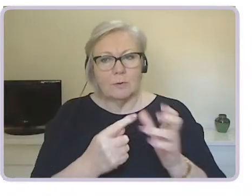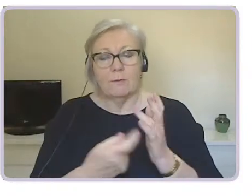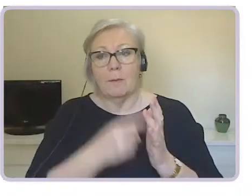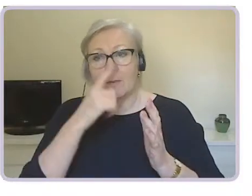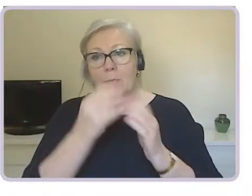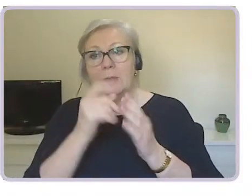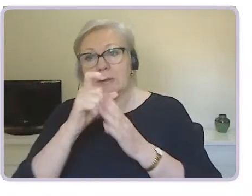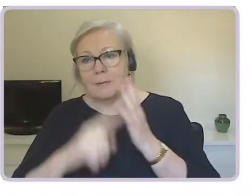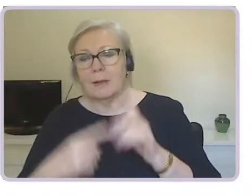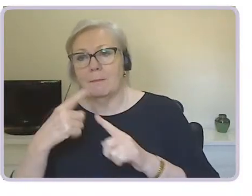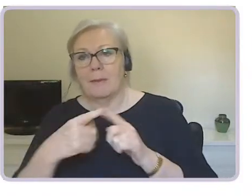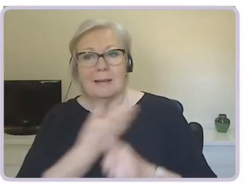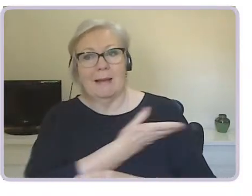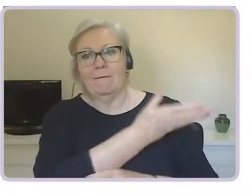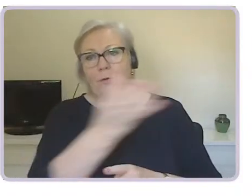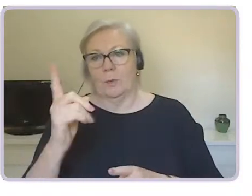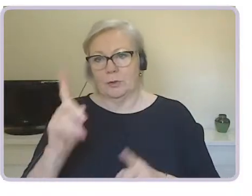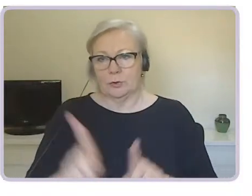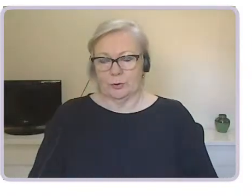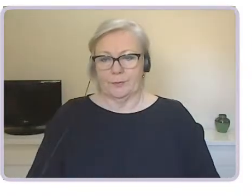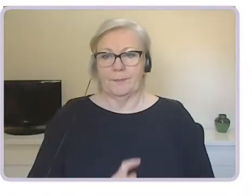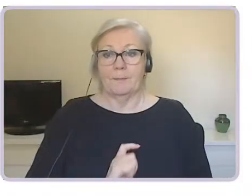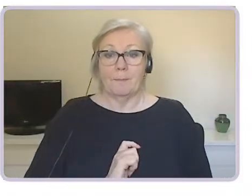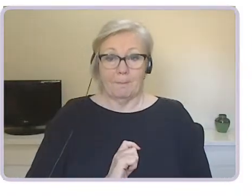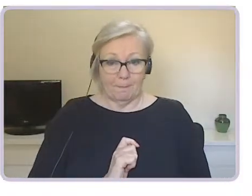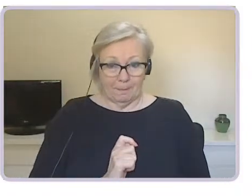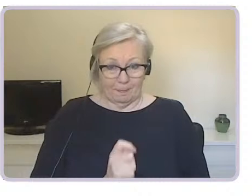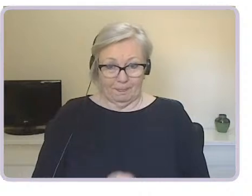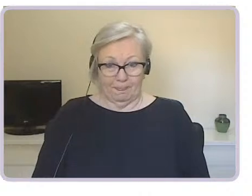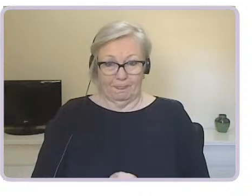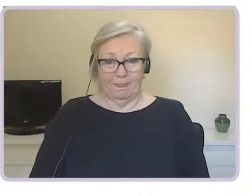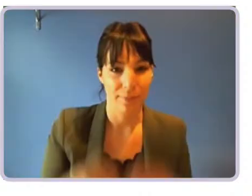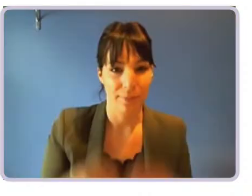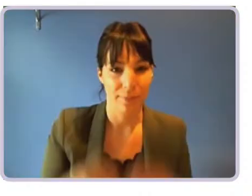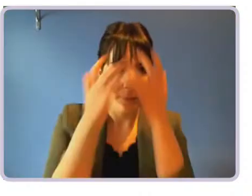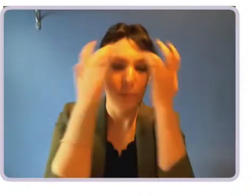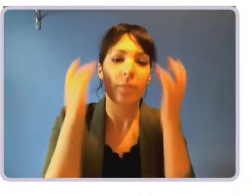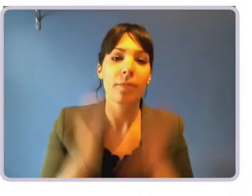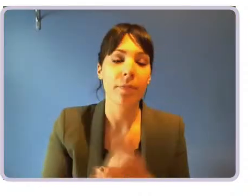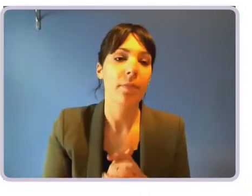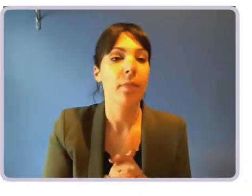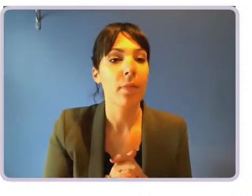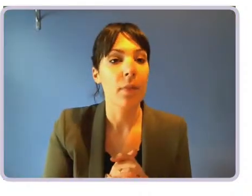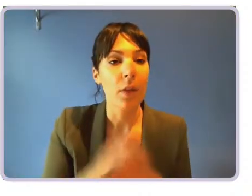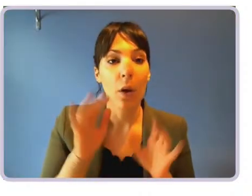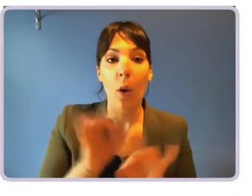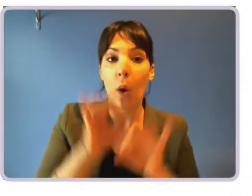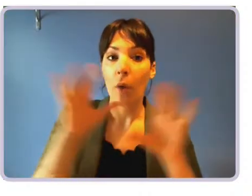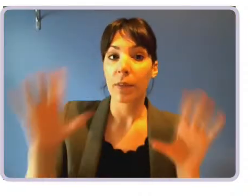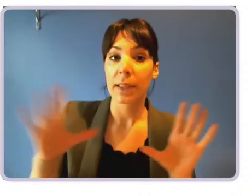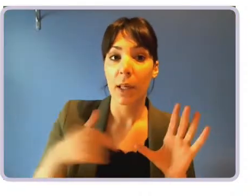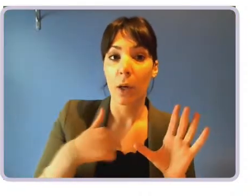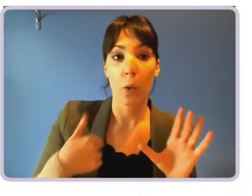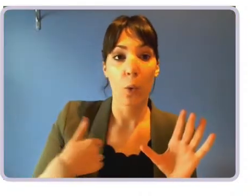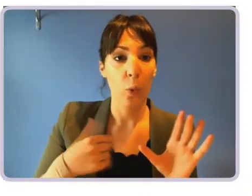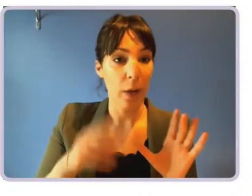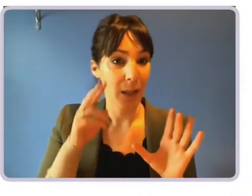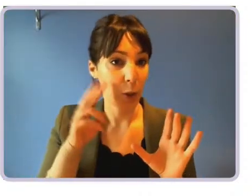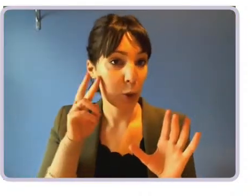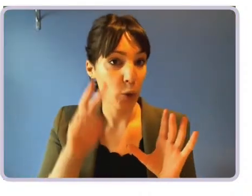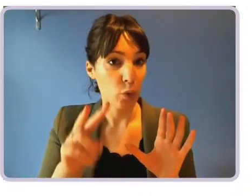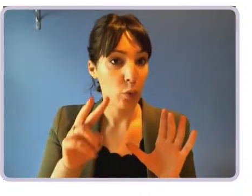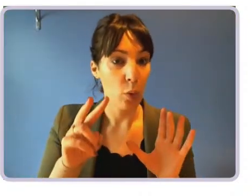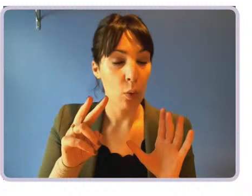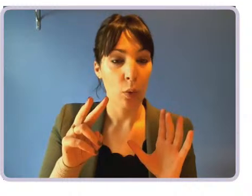and the rest of the population. And obviously we saw the shutdown of